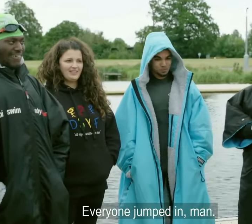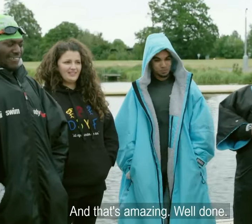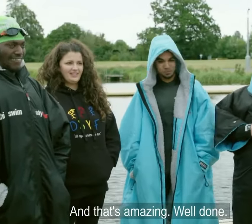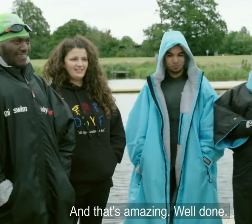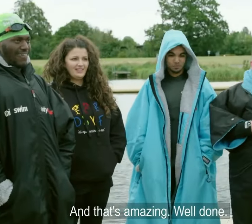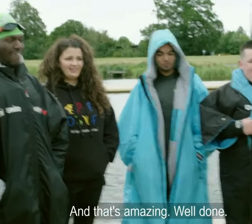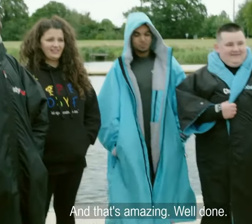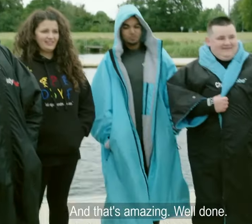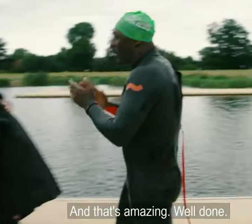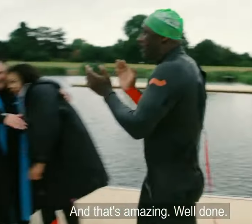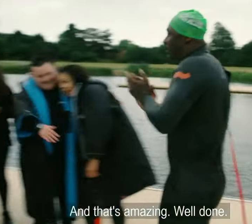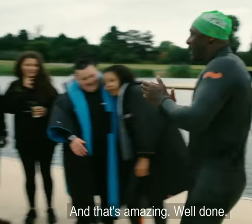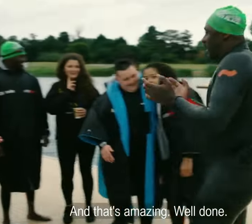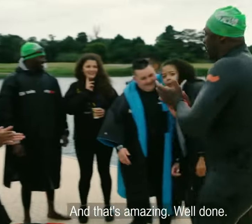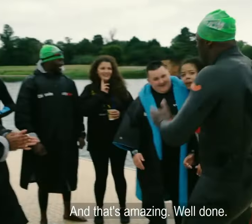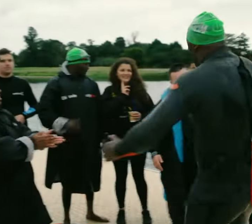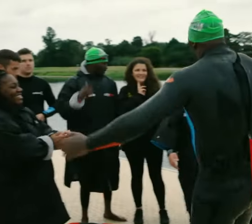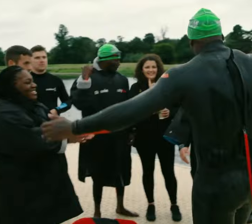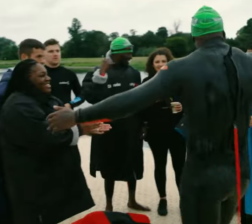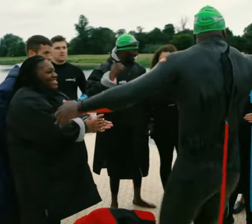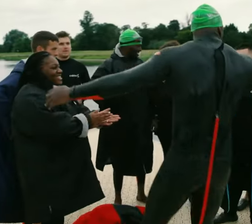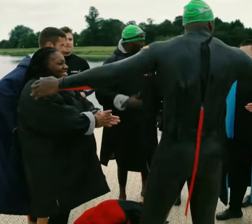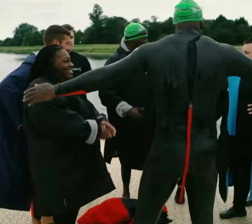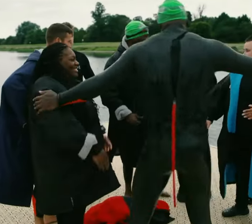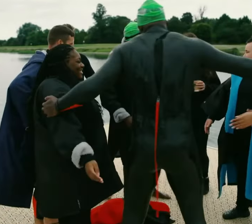jumped in, man, and that's amazing. Well done, man.